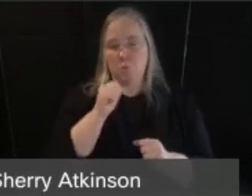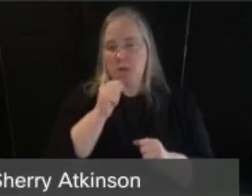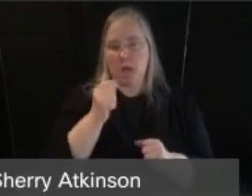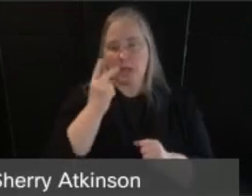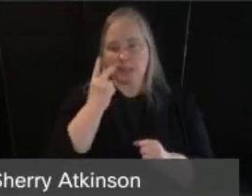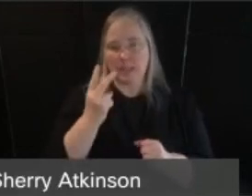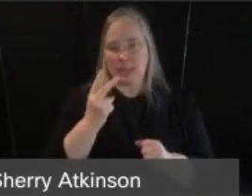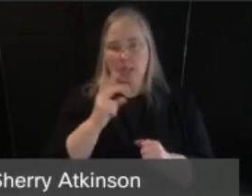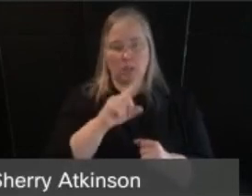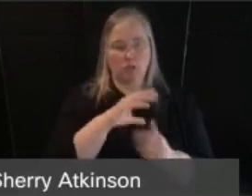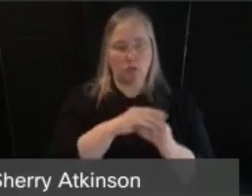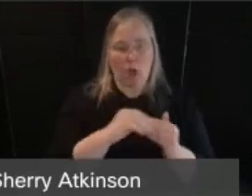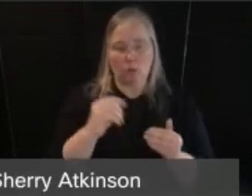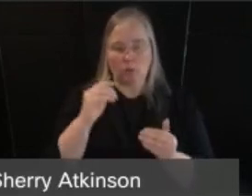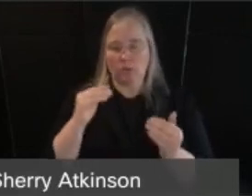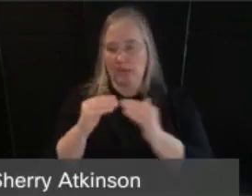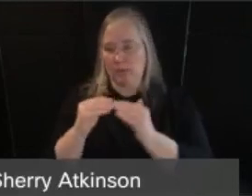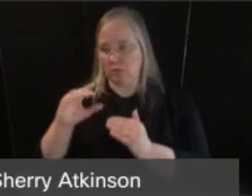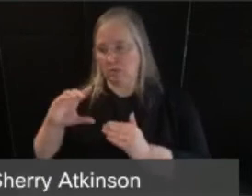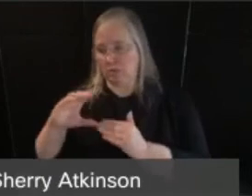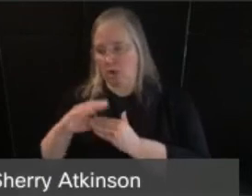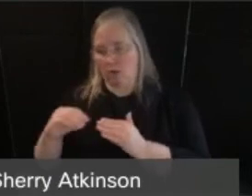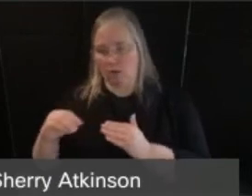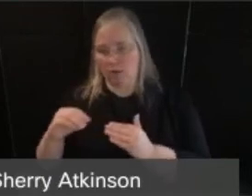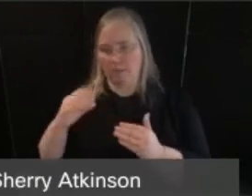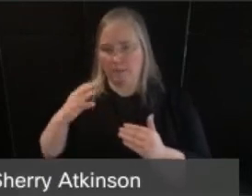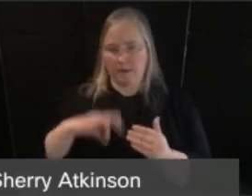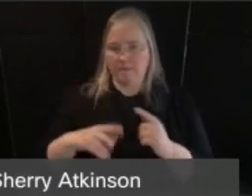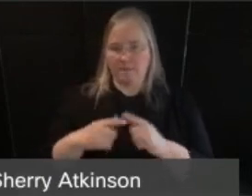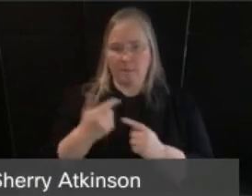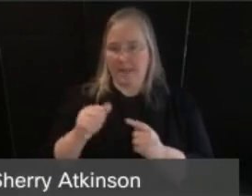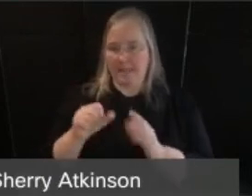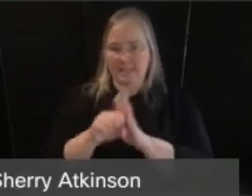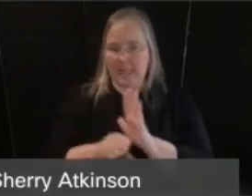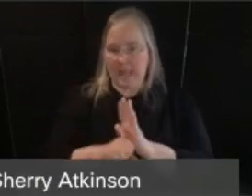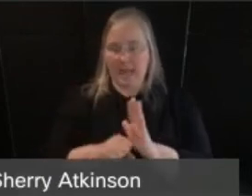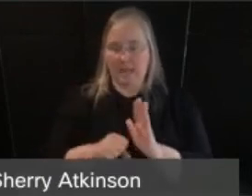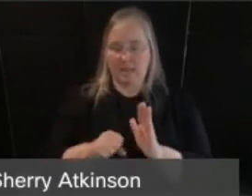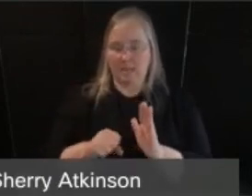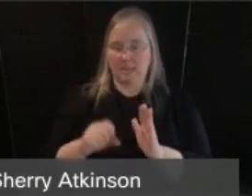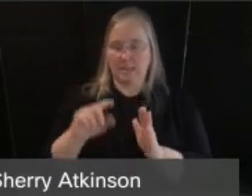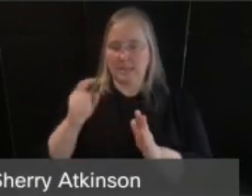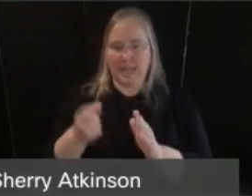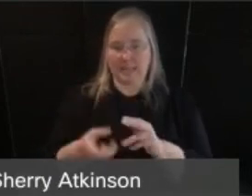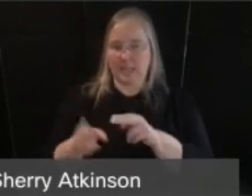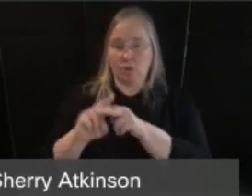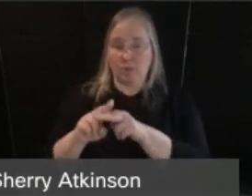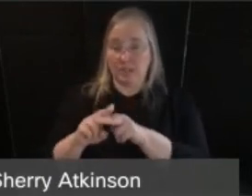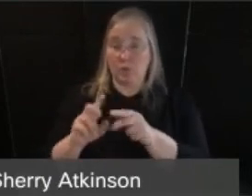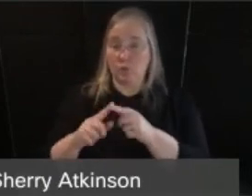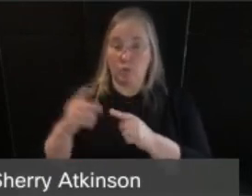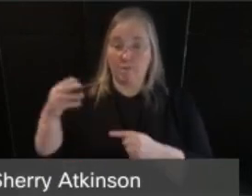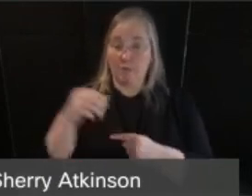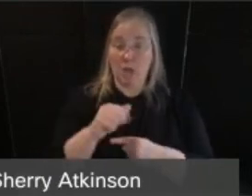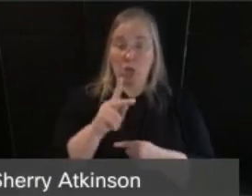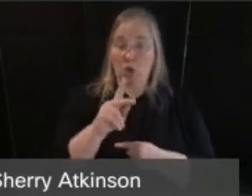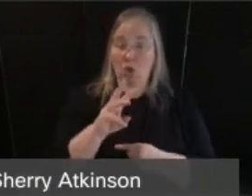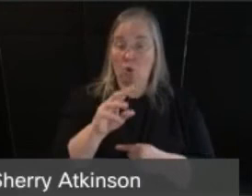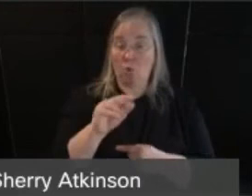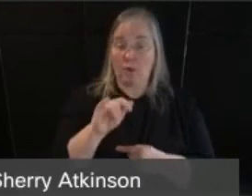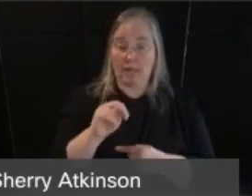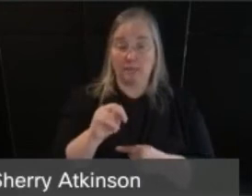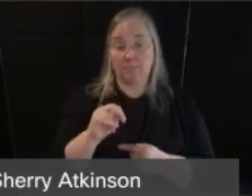dollar benefits from any state tax increases to fund Kerwin. It's probably net to be a net